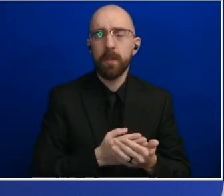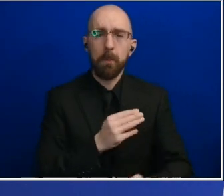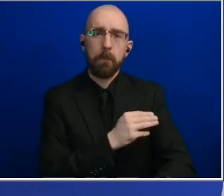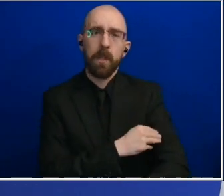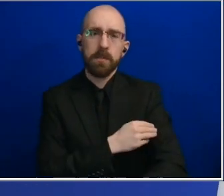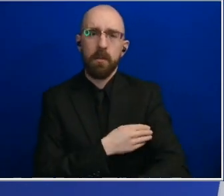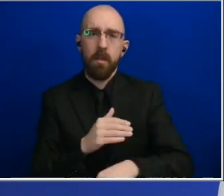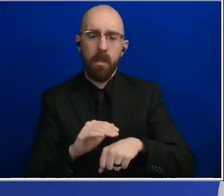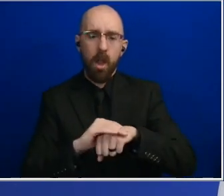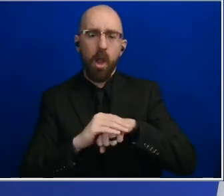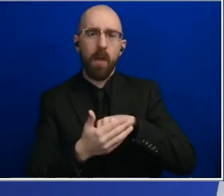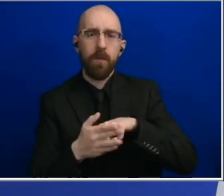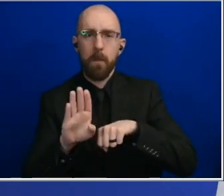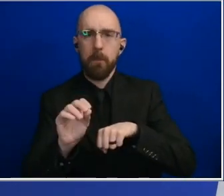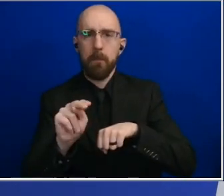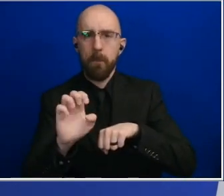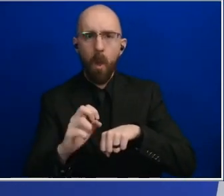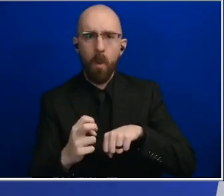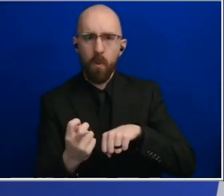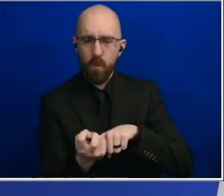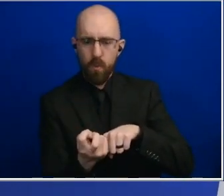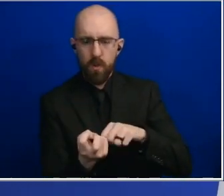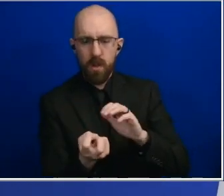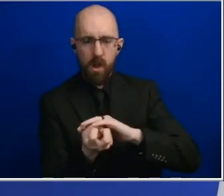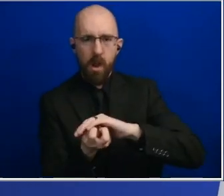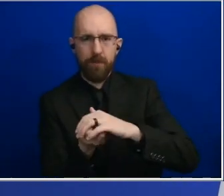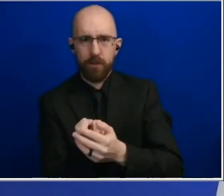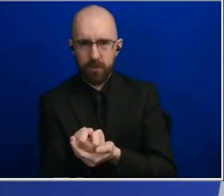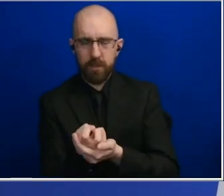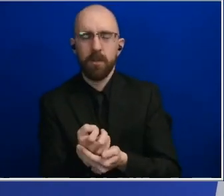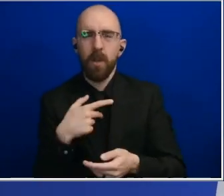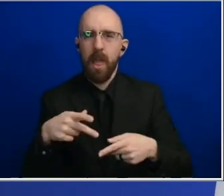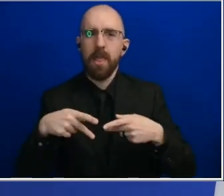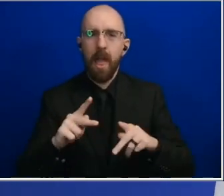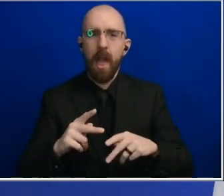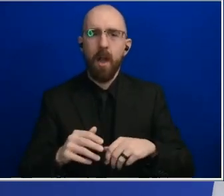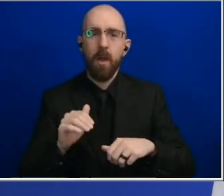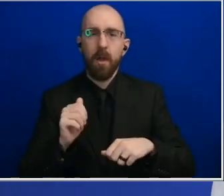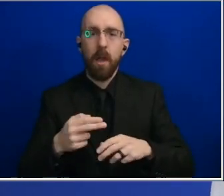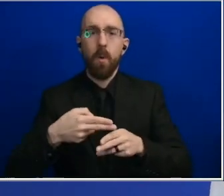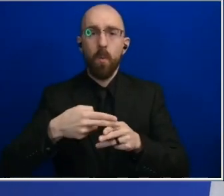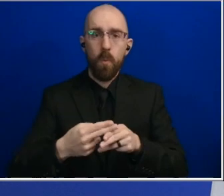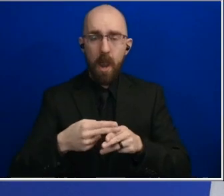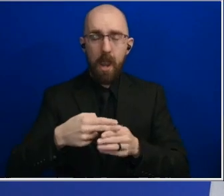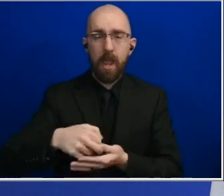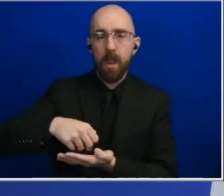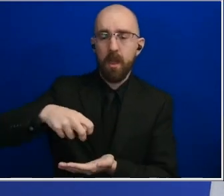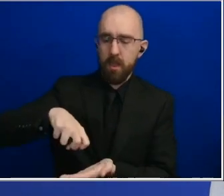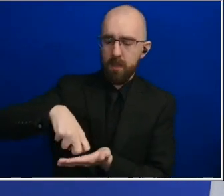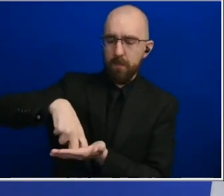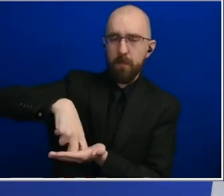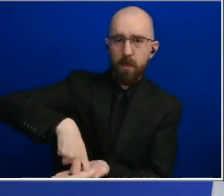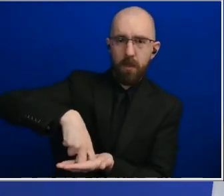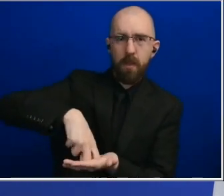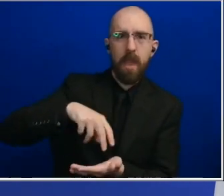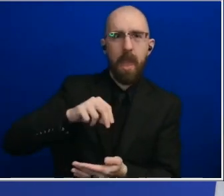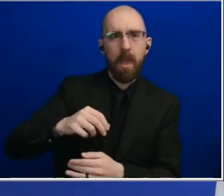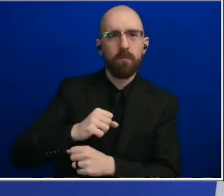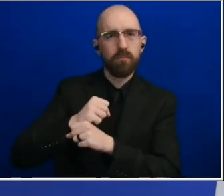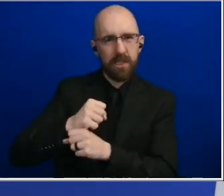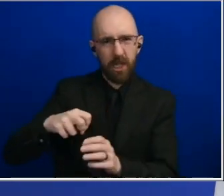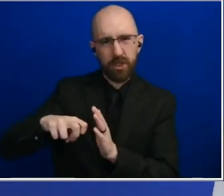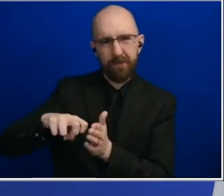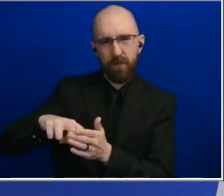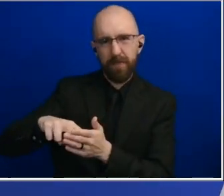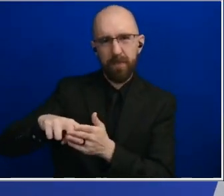and that allows some weight bearing and some protection of the end of the bone. There can be issues